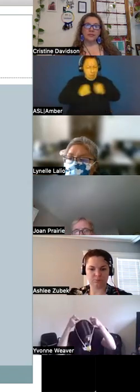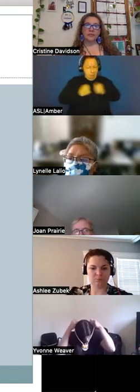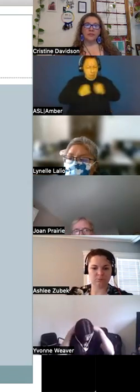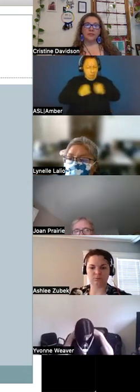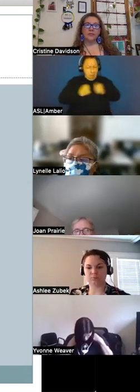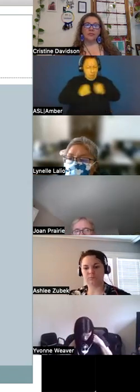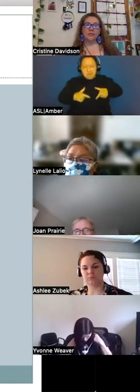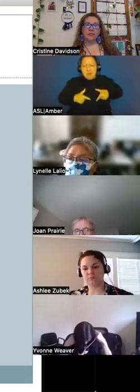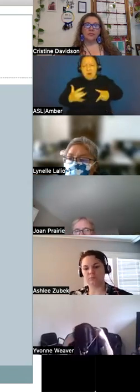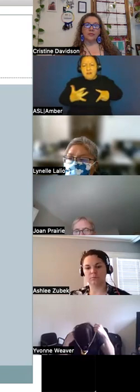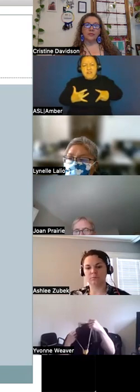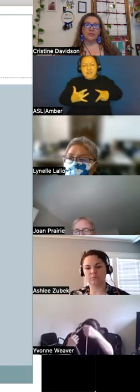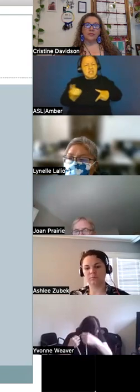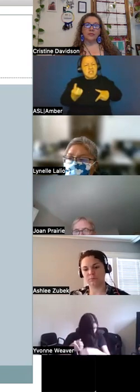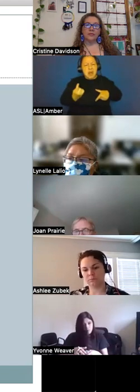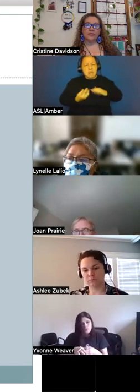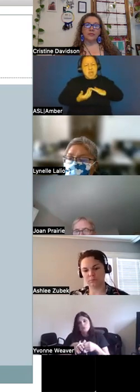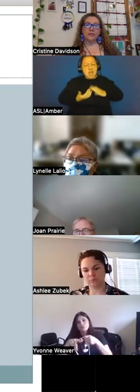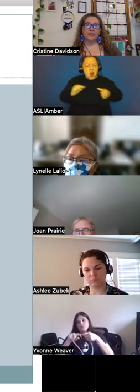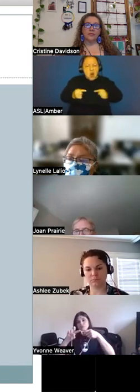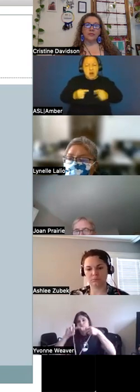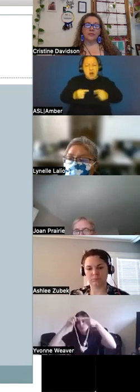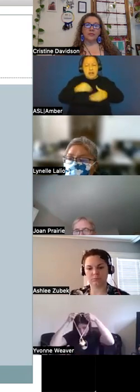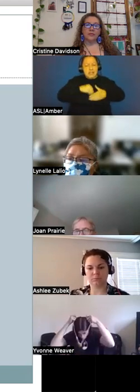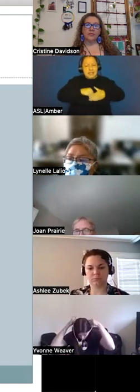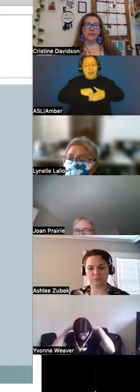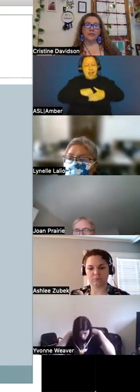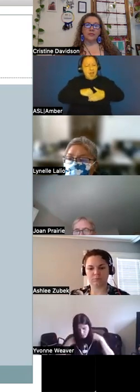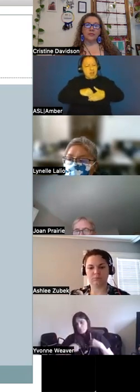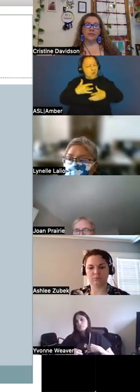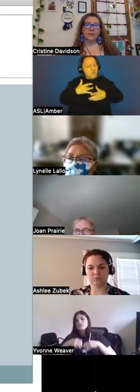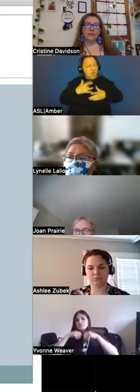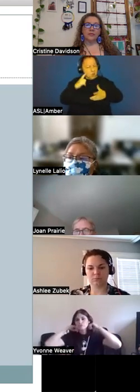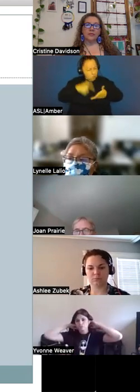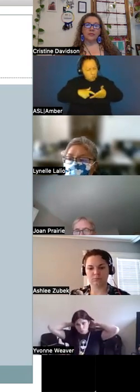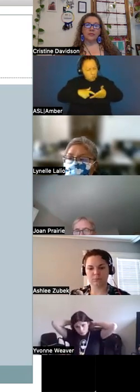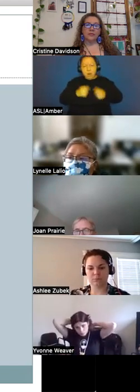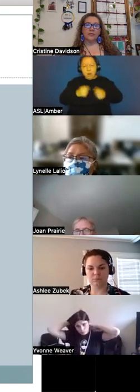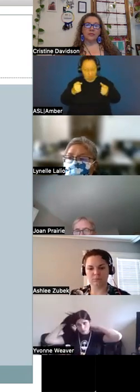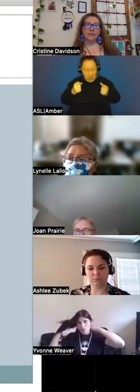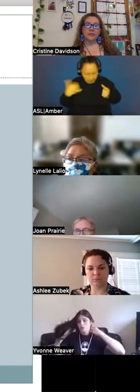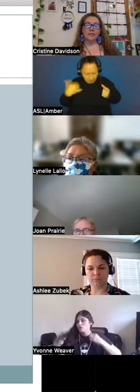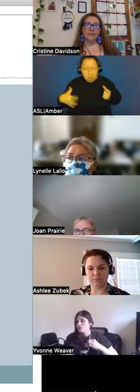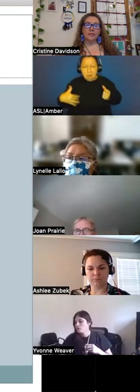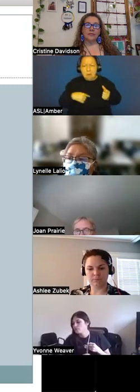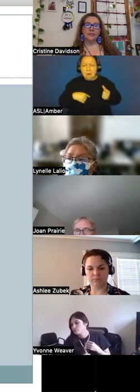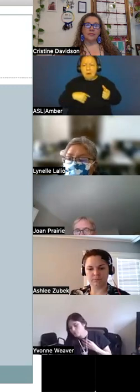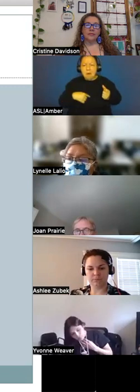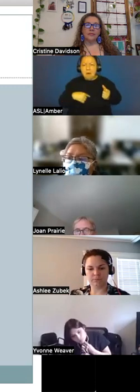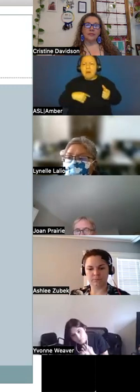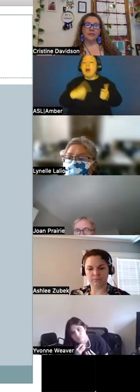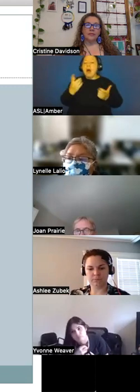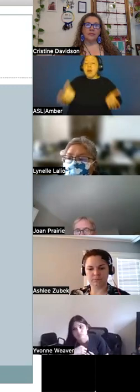So I want to encourage you to take good care of you. And if you need to go off camera or go